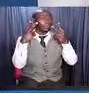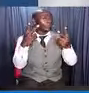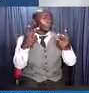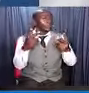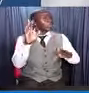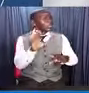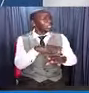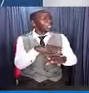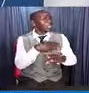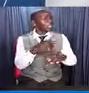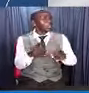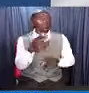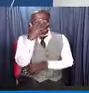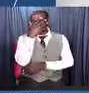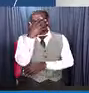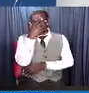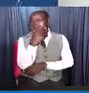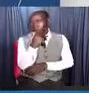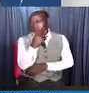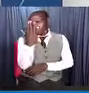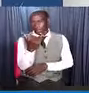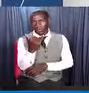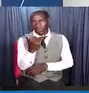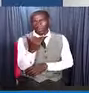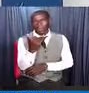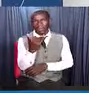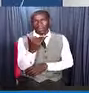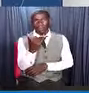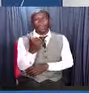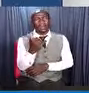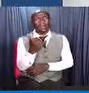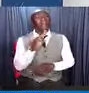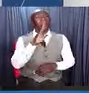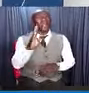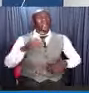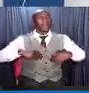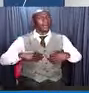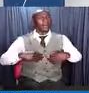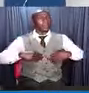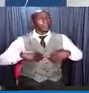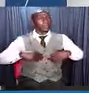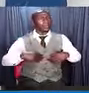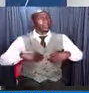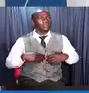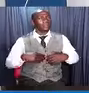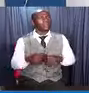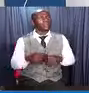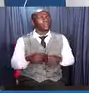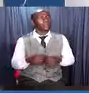these people. Hallelujah. Hallelujah. Furaha. Happiness.